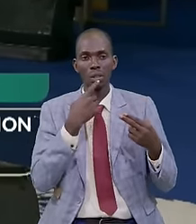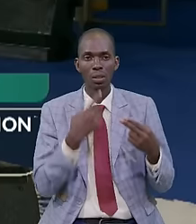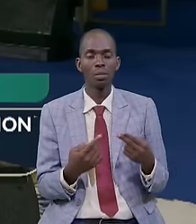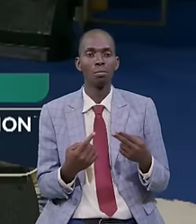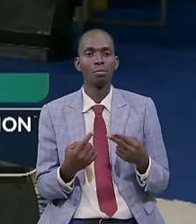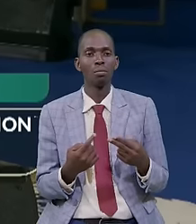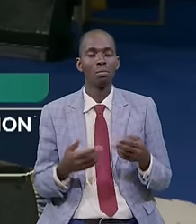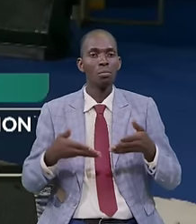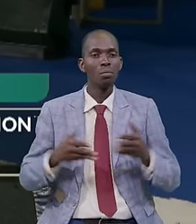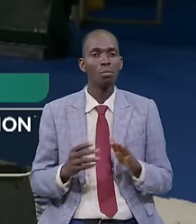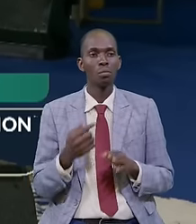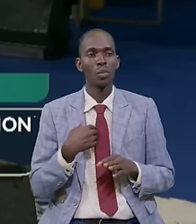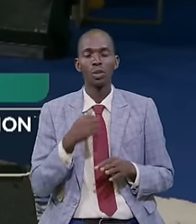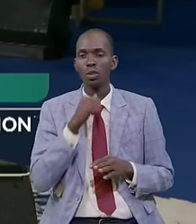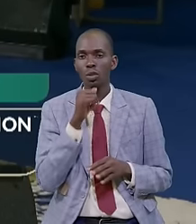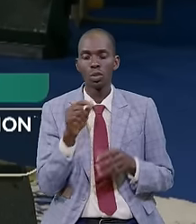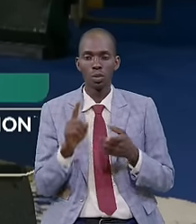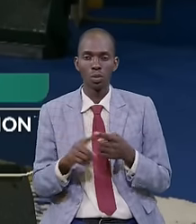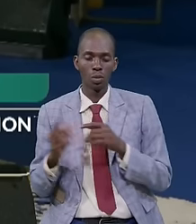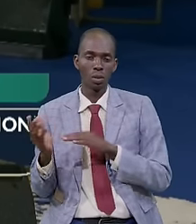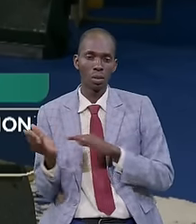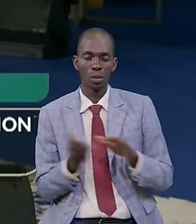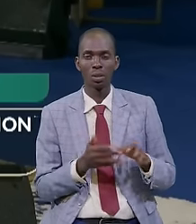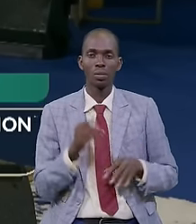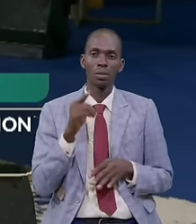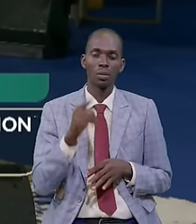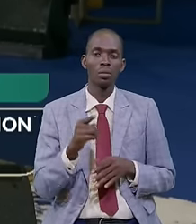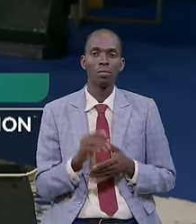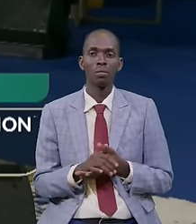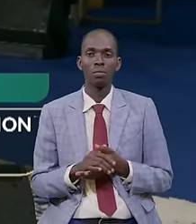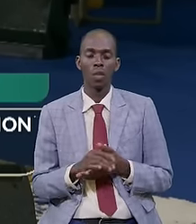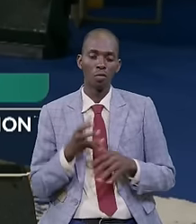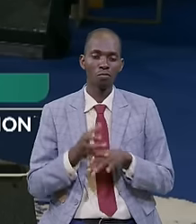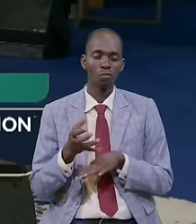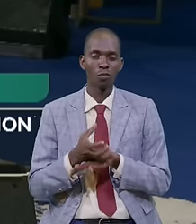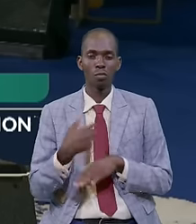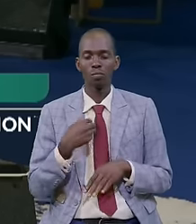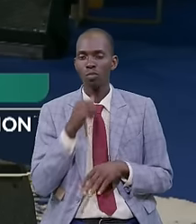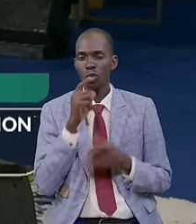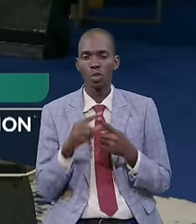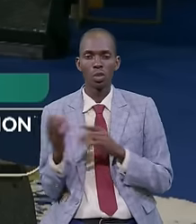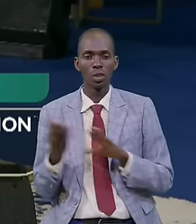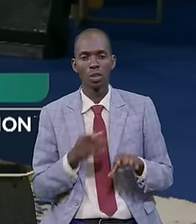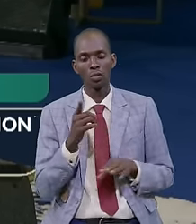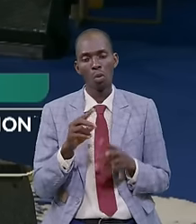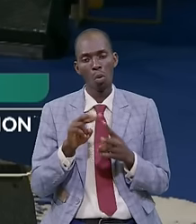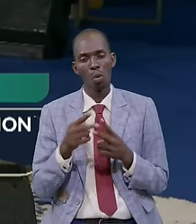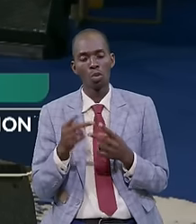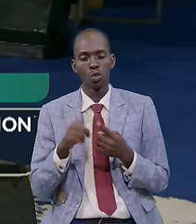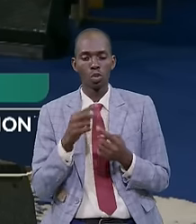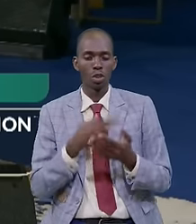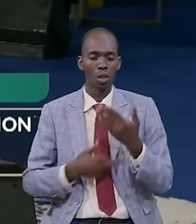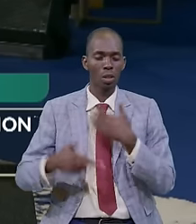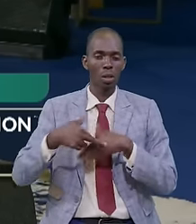not to leave thee, or to return from following